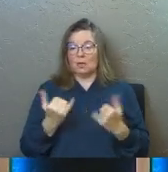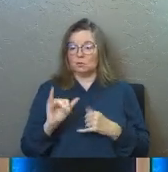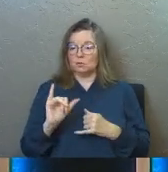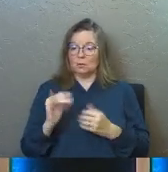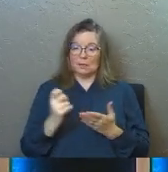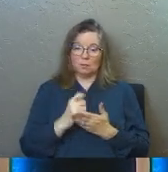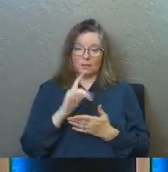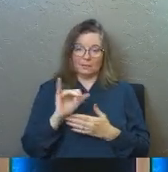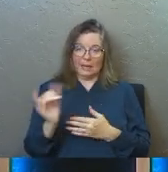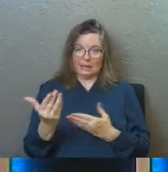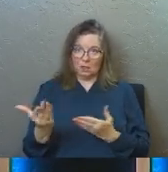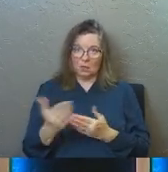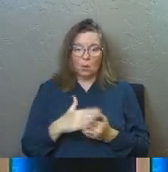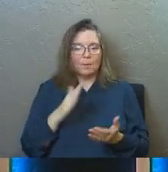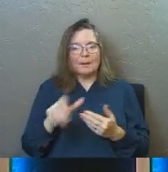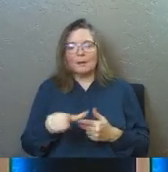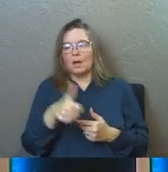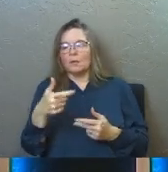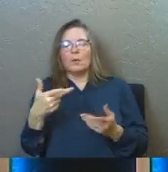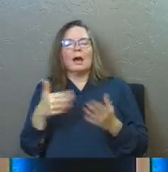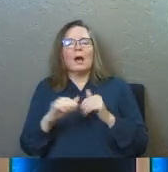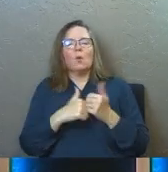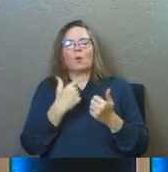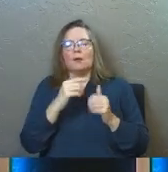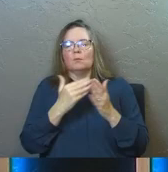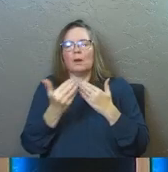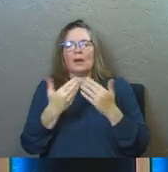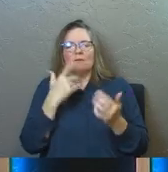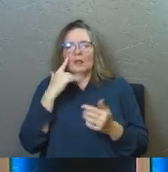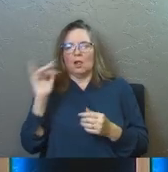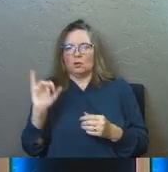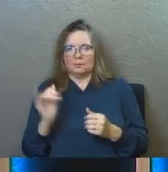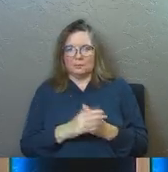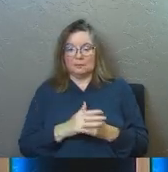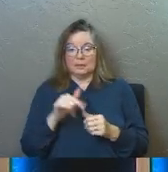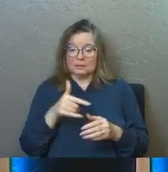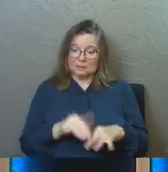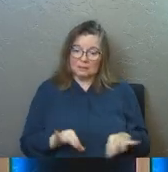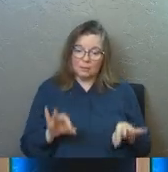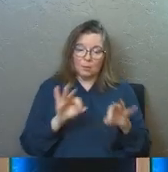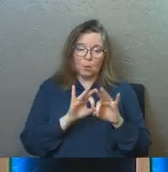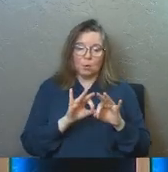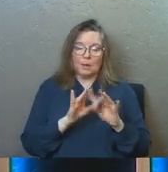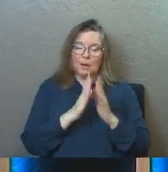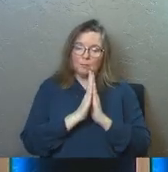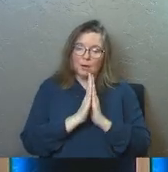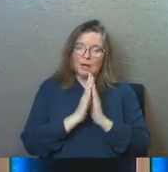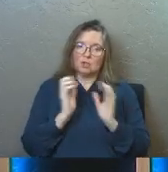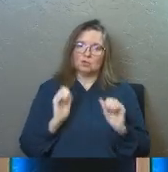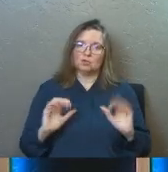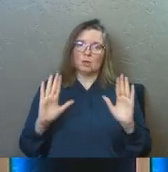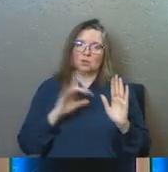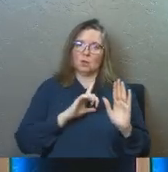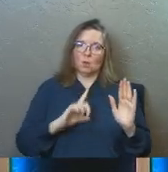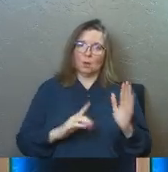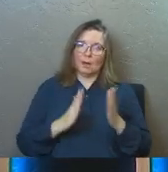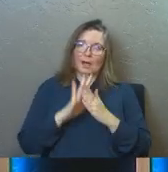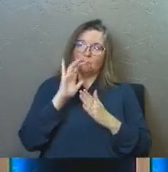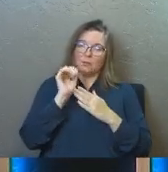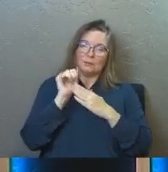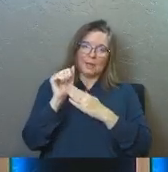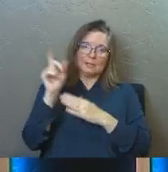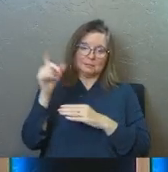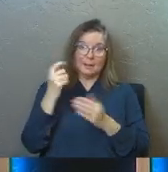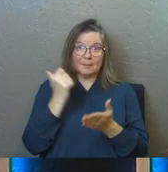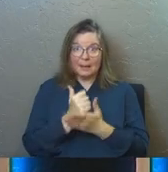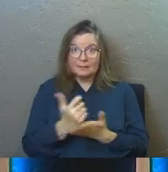too, and there's opportunity for that here. Or maybe it's elsewhere, however God wants to do it. But this is important. Take that step, pray on it, surrender it to the Lord, and ask him for his